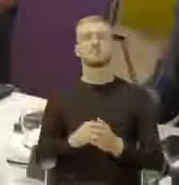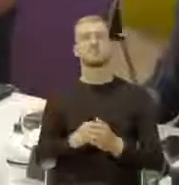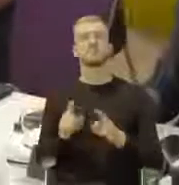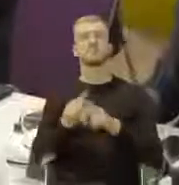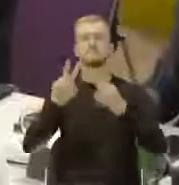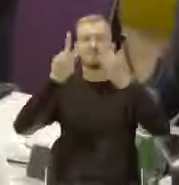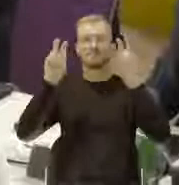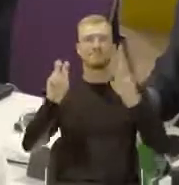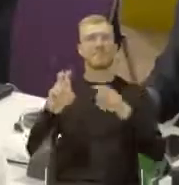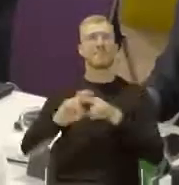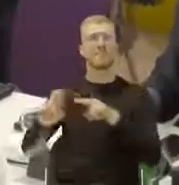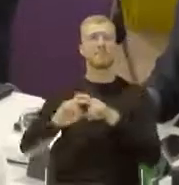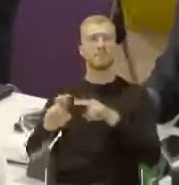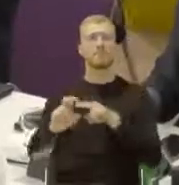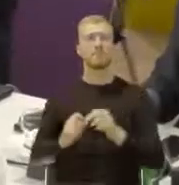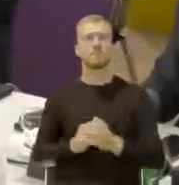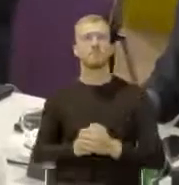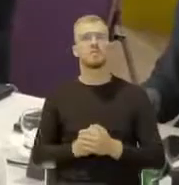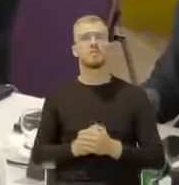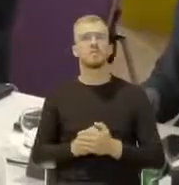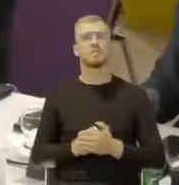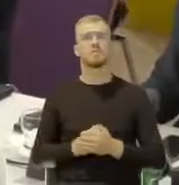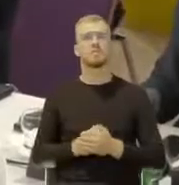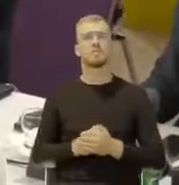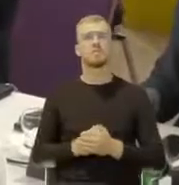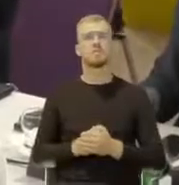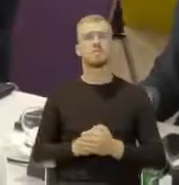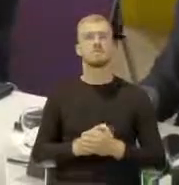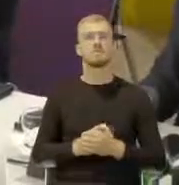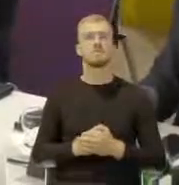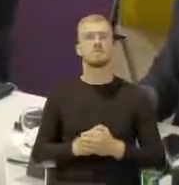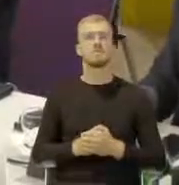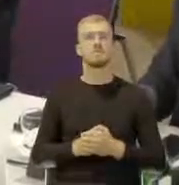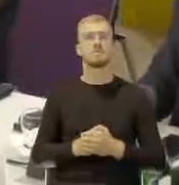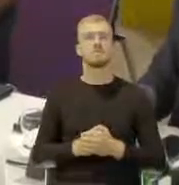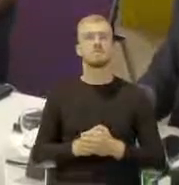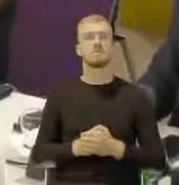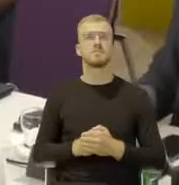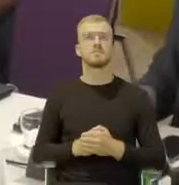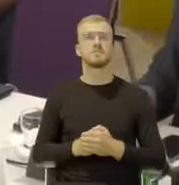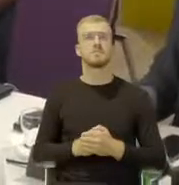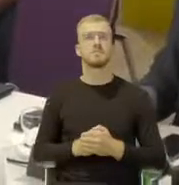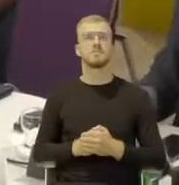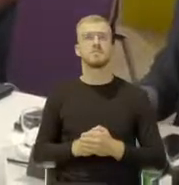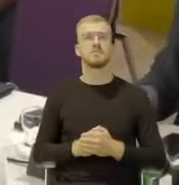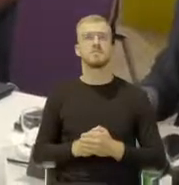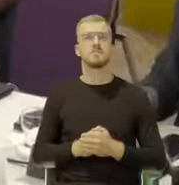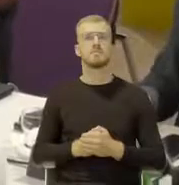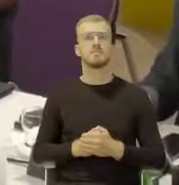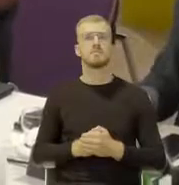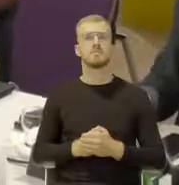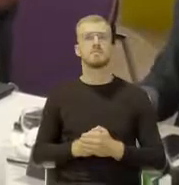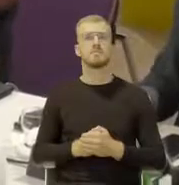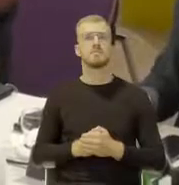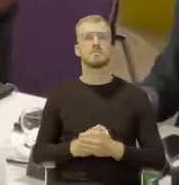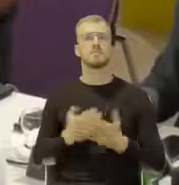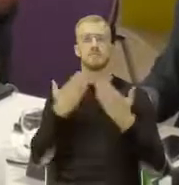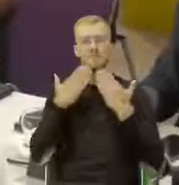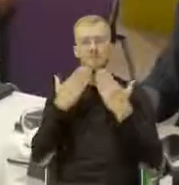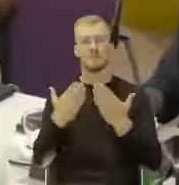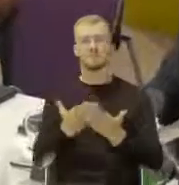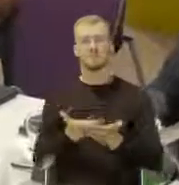and good afternoon, ladies and gentlemen, excellencies, mayors, and dear friends and governors as